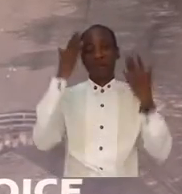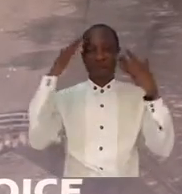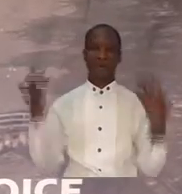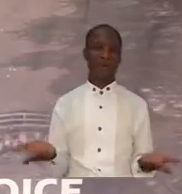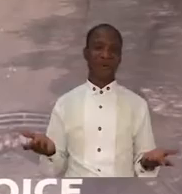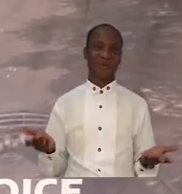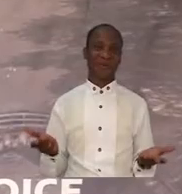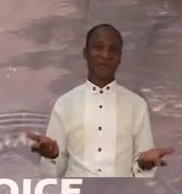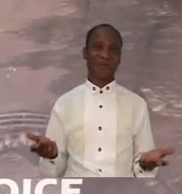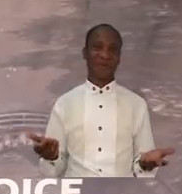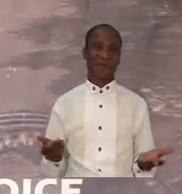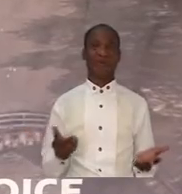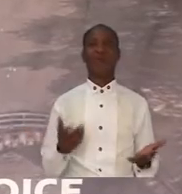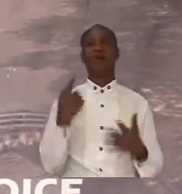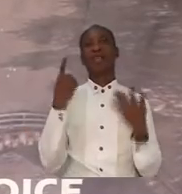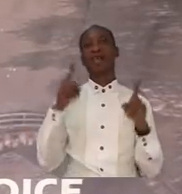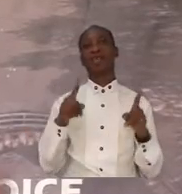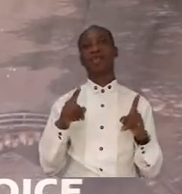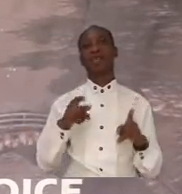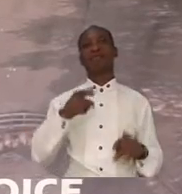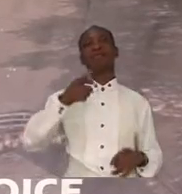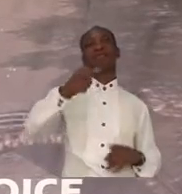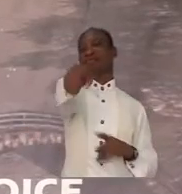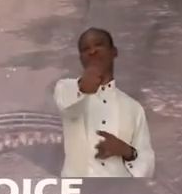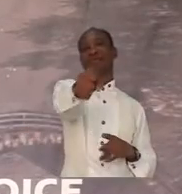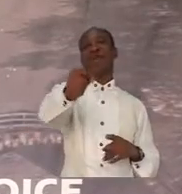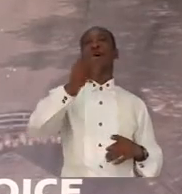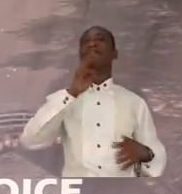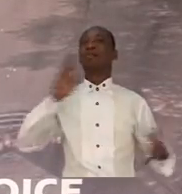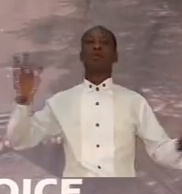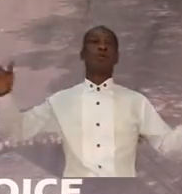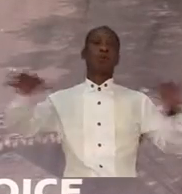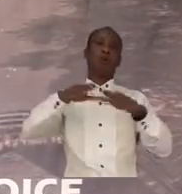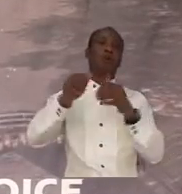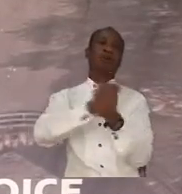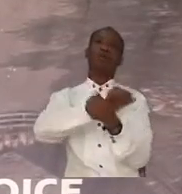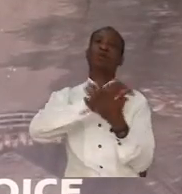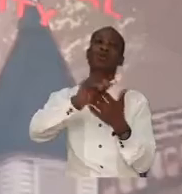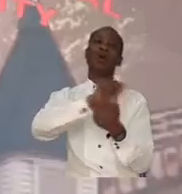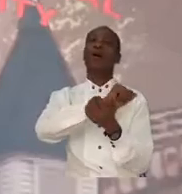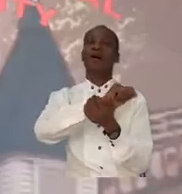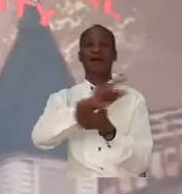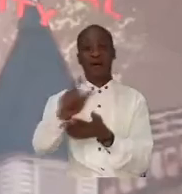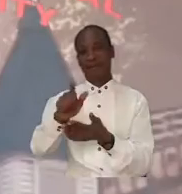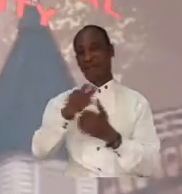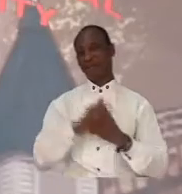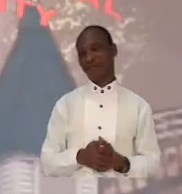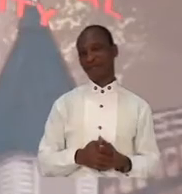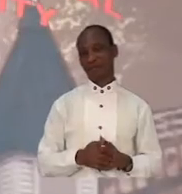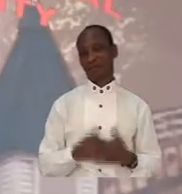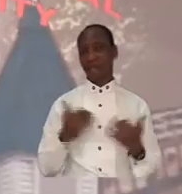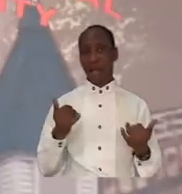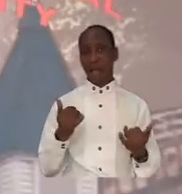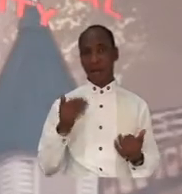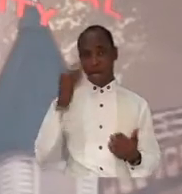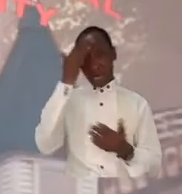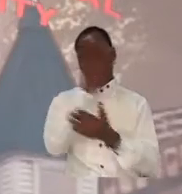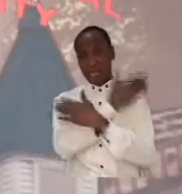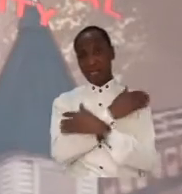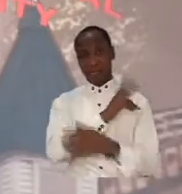nyina ndi omuhu ya ne se epui ebu agu onyina won so na omunnyina wuwui na we na Pharaoh sign na